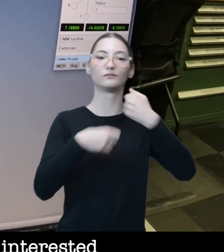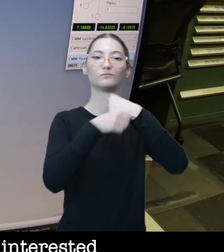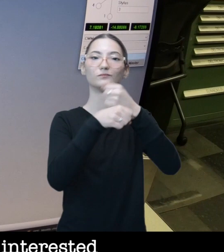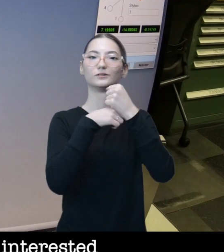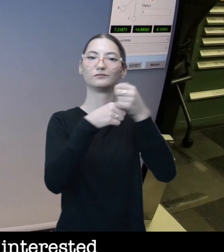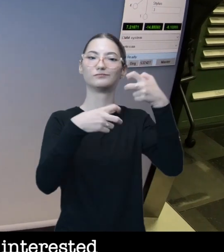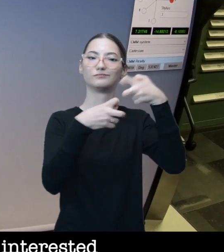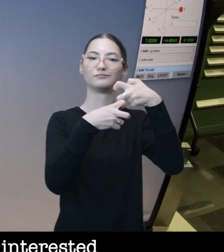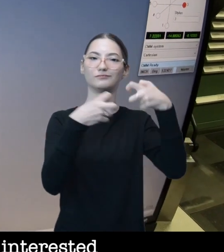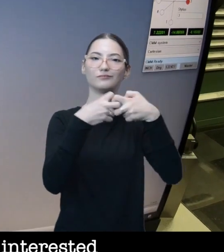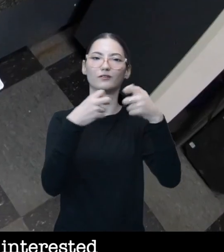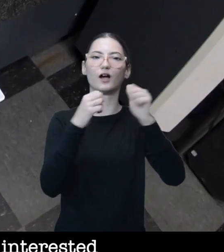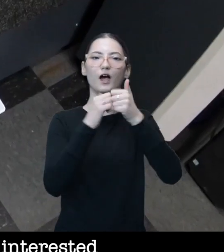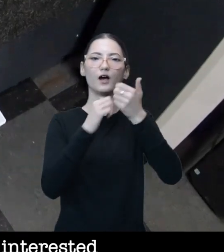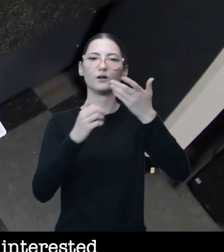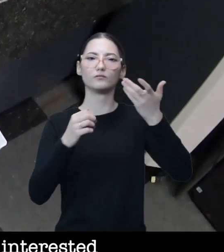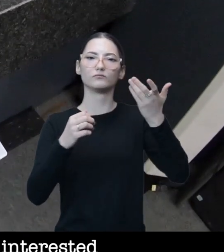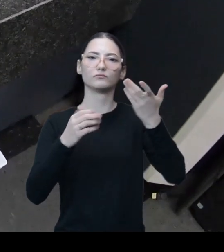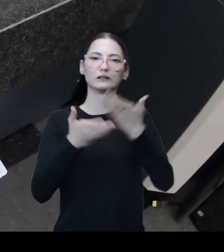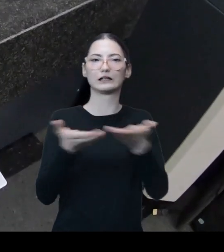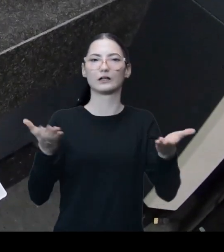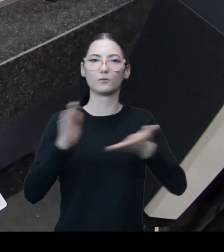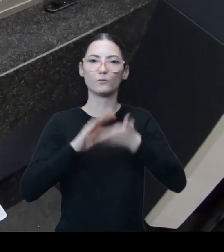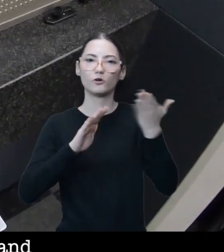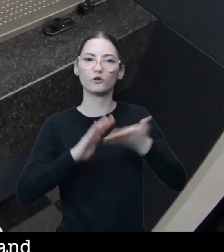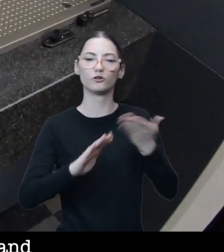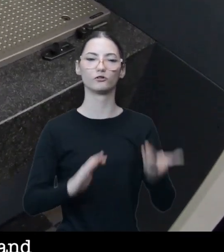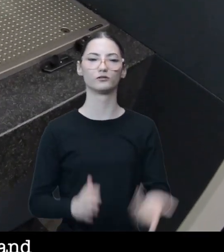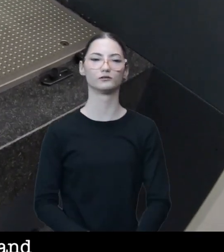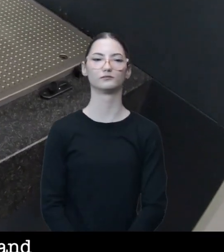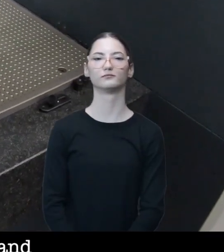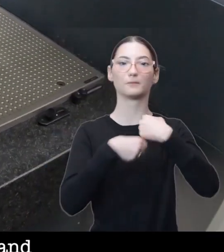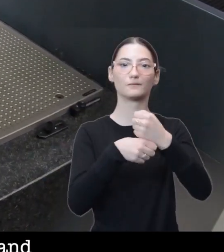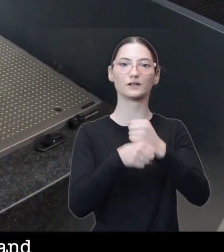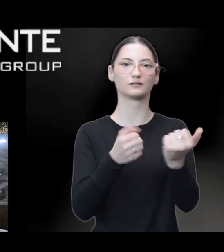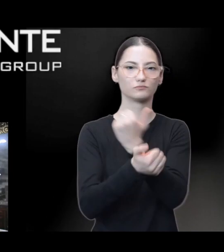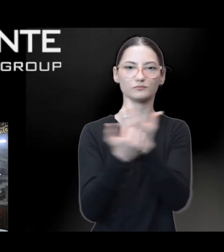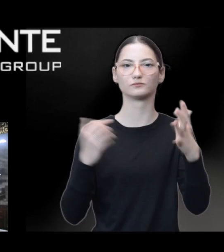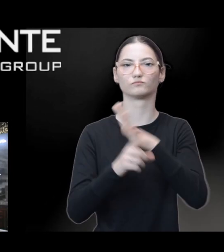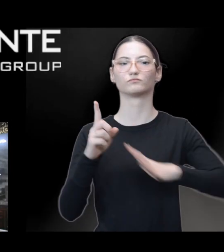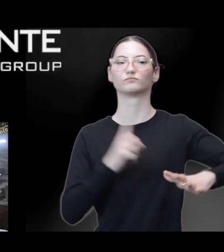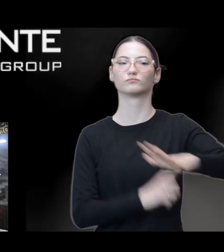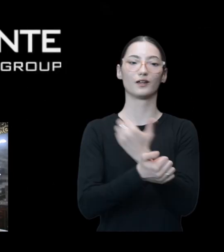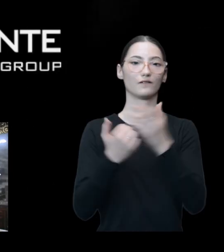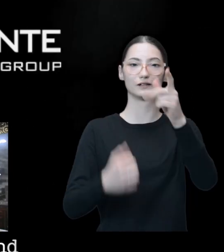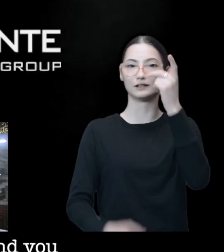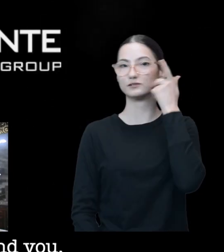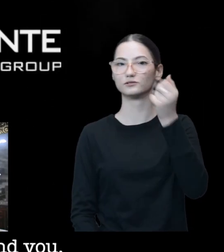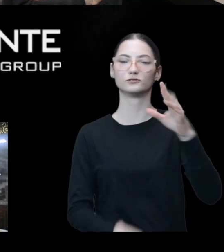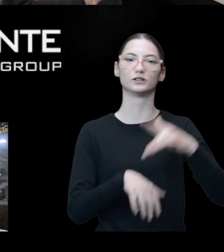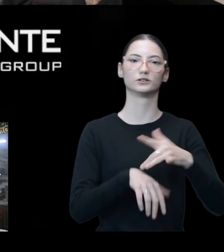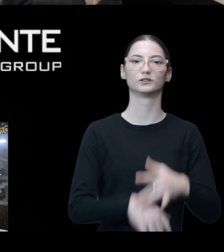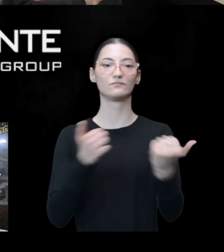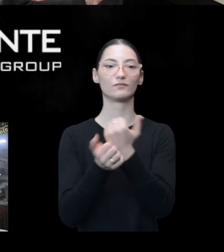definitely helped me become interested in physics, manufacturing, anything to do with that building, figuring out how things work. Manufacturing is in everything